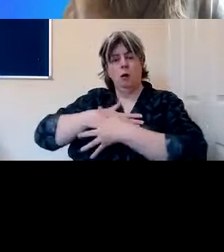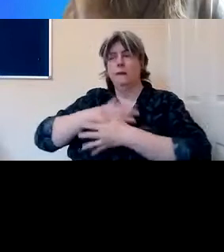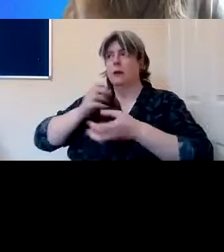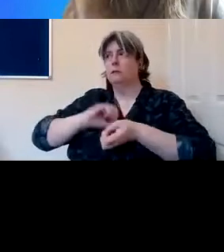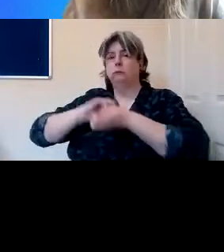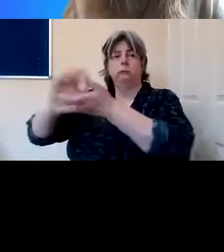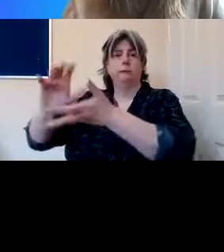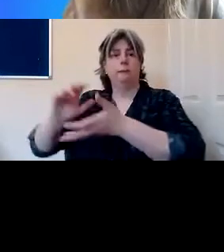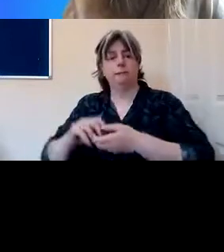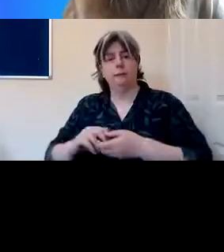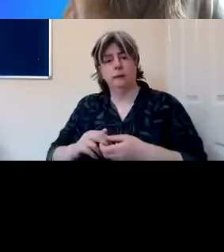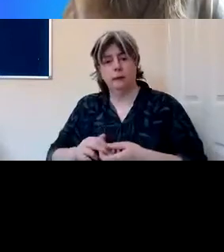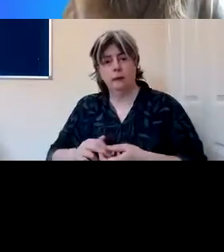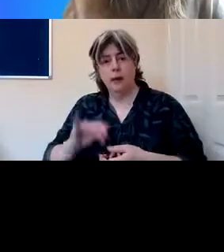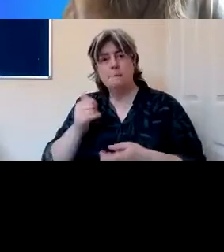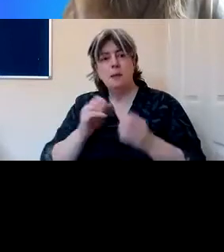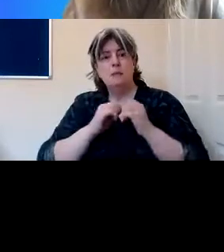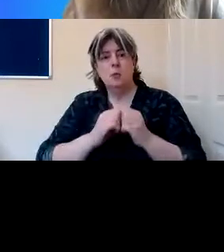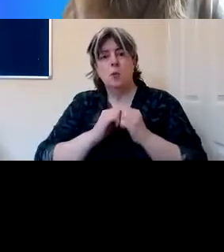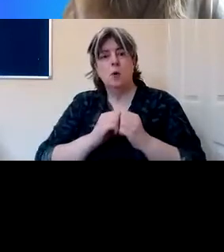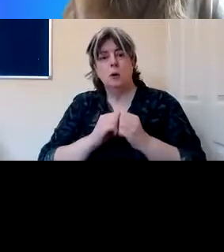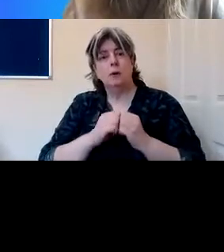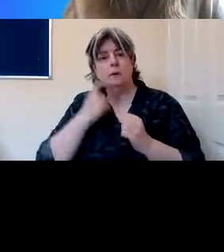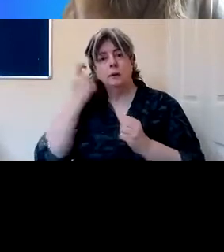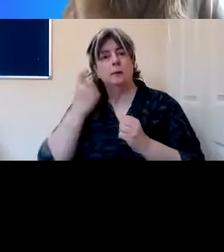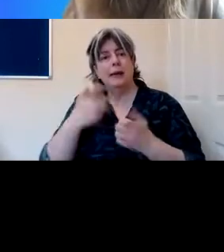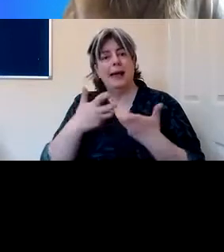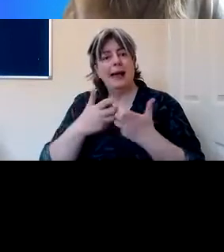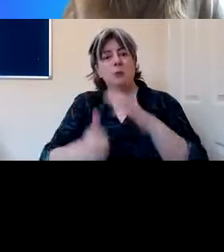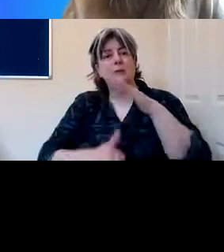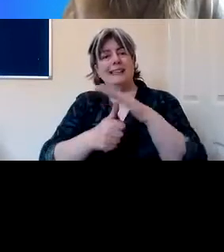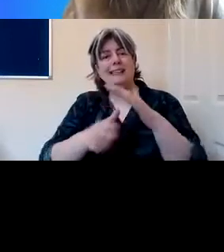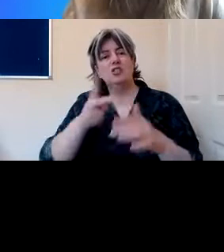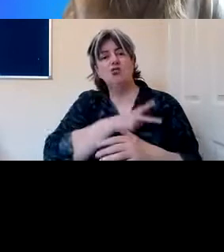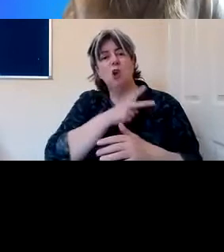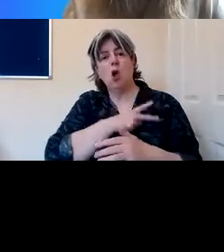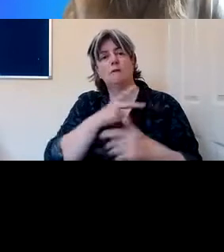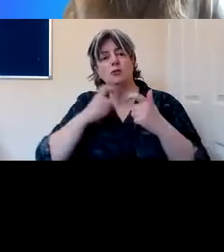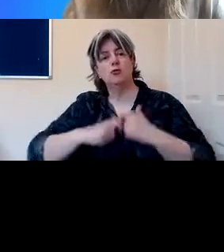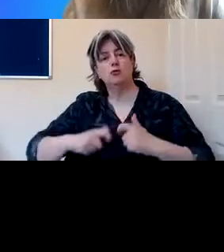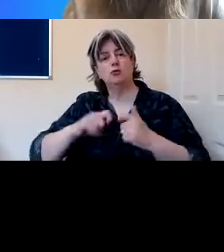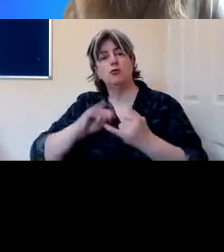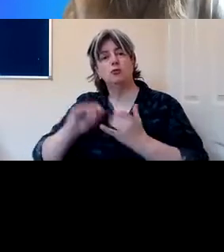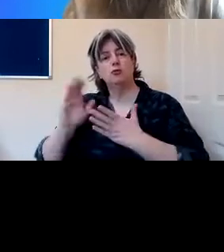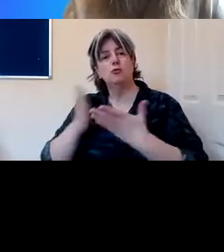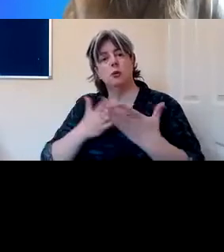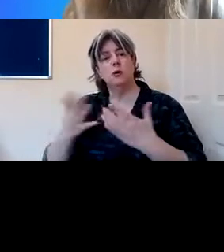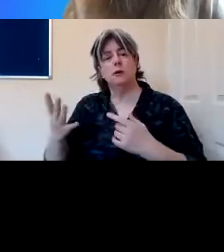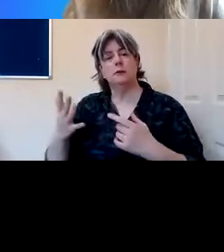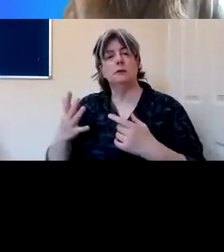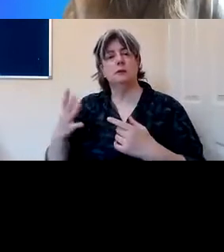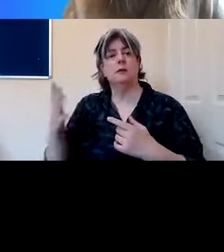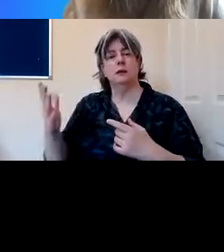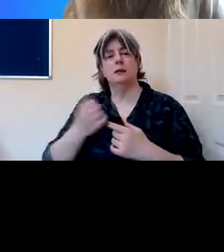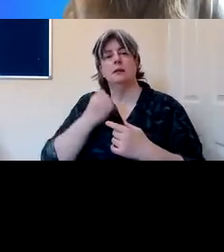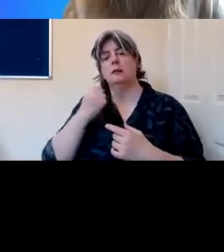And it might be worth looking at how senior staff in social services get that supervision, because that might be one model that